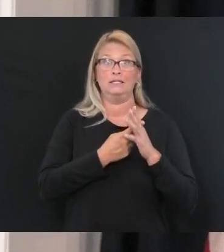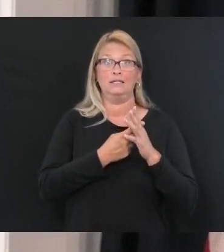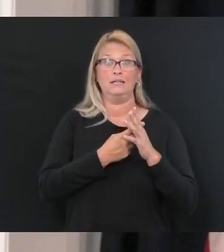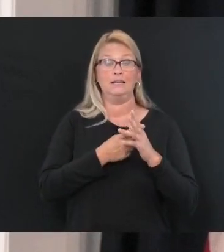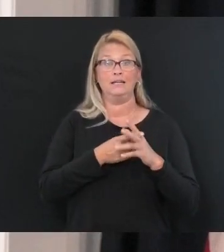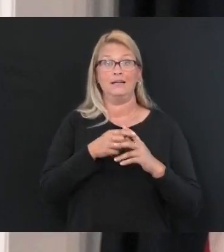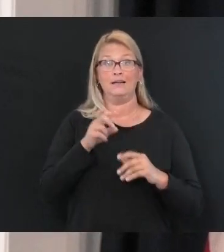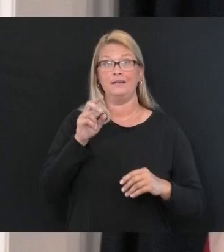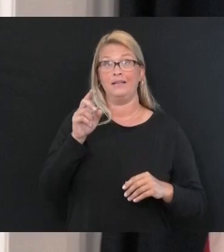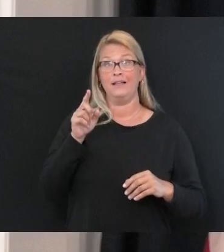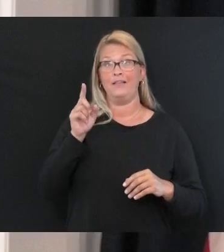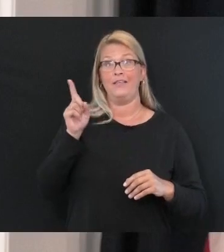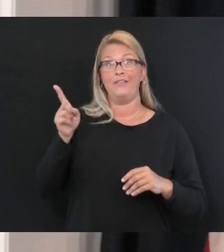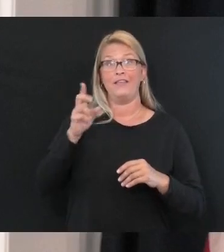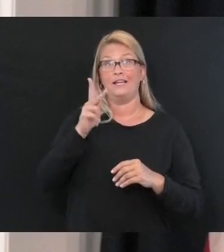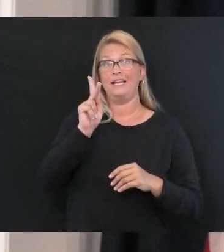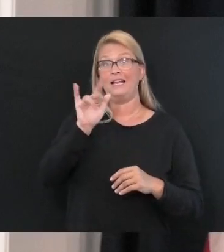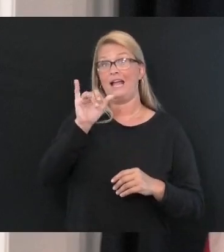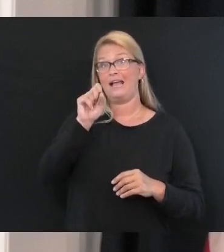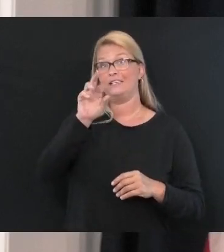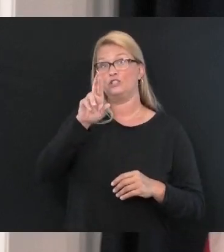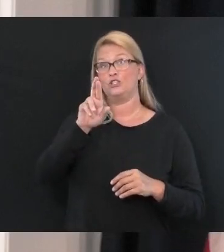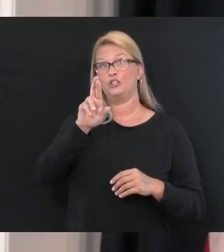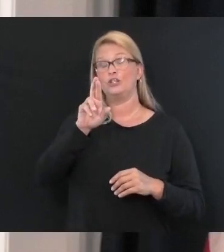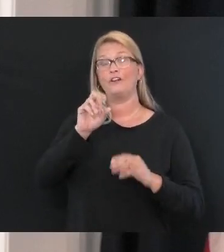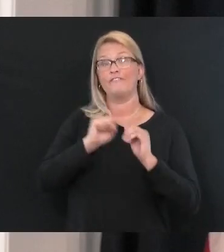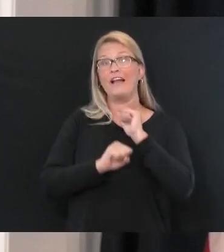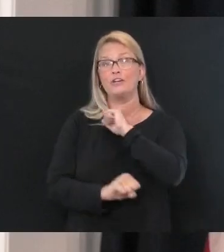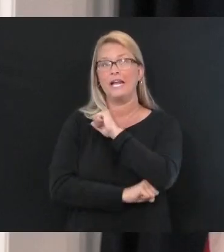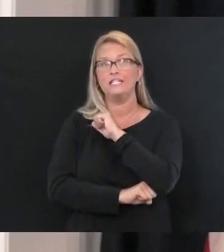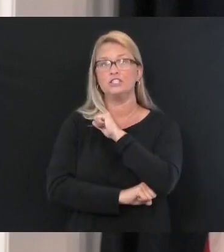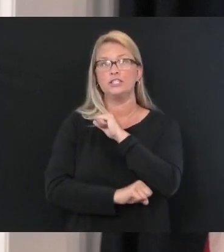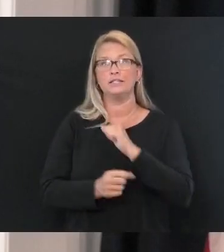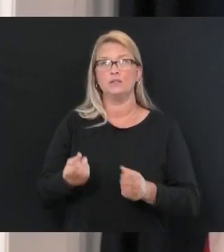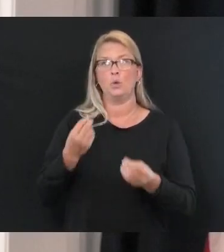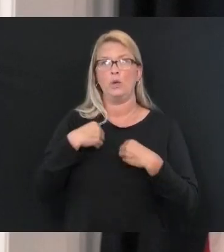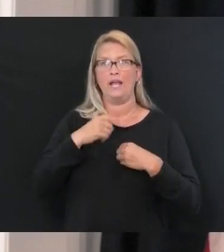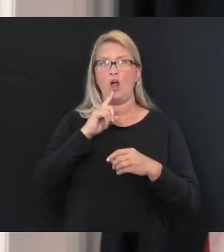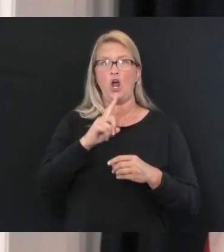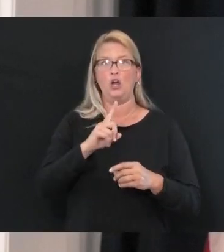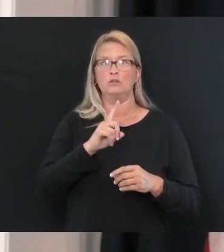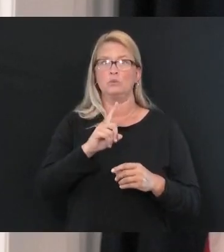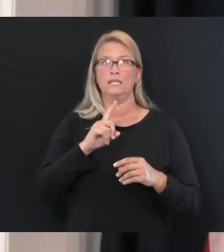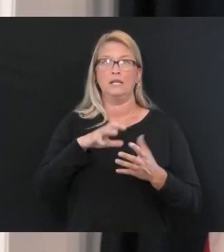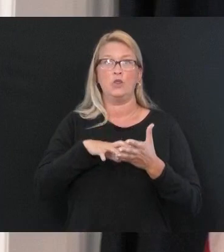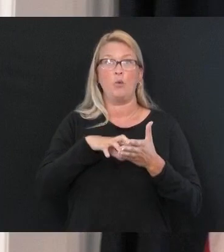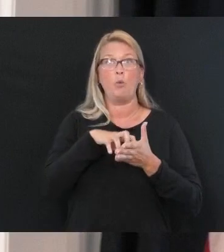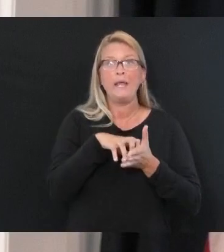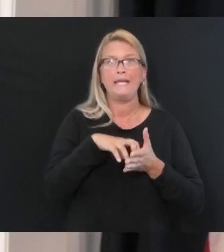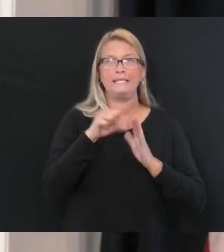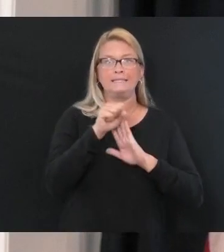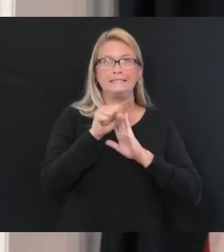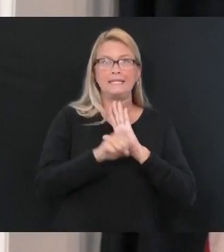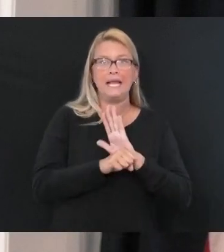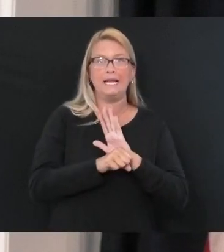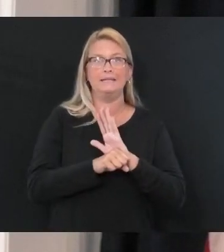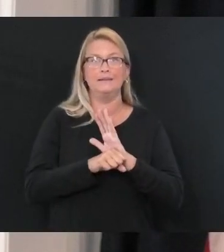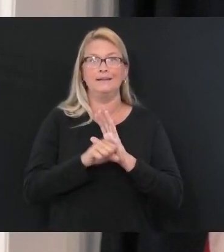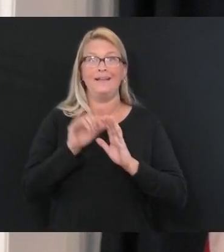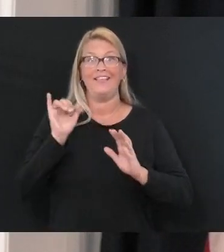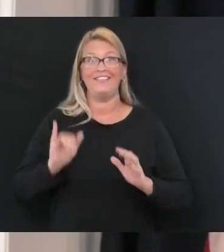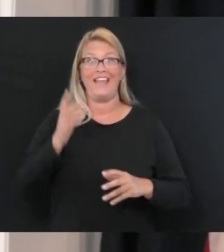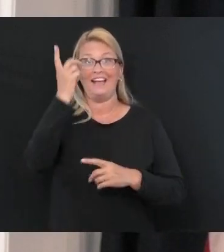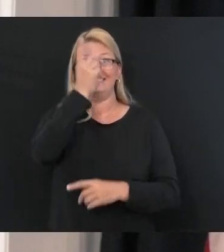Family Foundations rated us as the most vulnerable state in the country. Well, the disease is now at the part of our population that